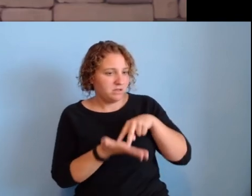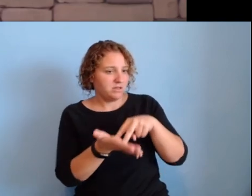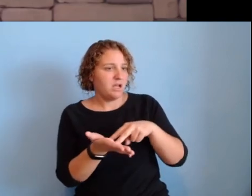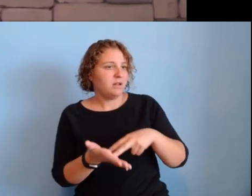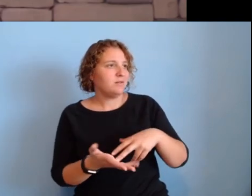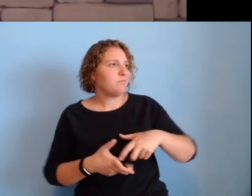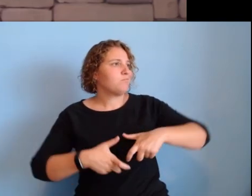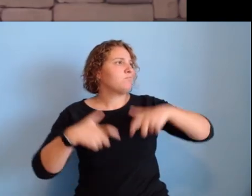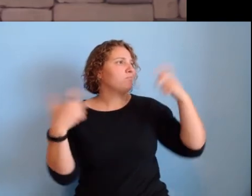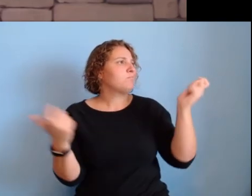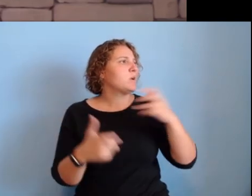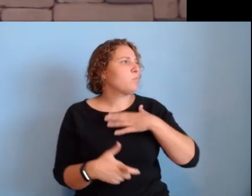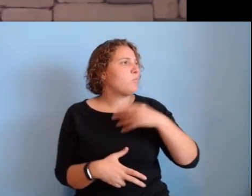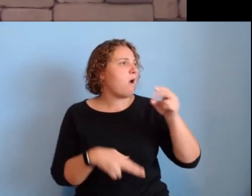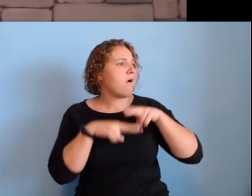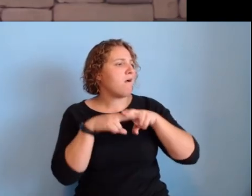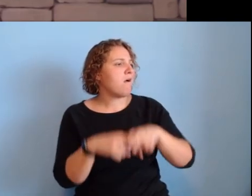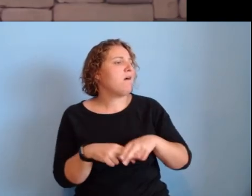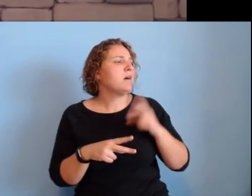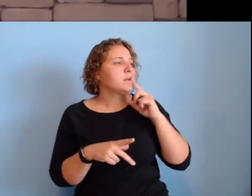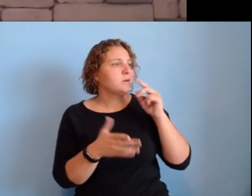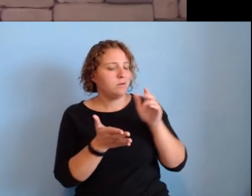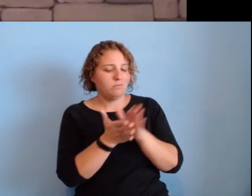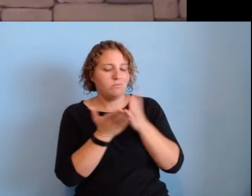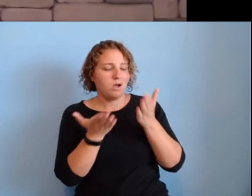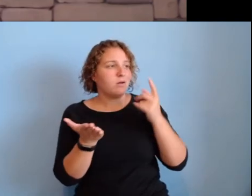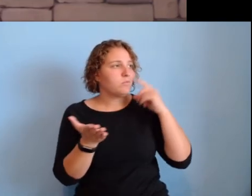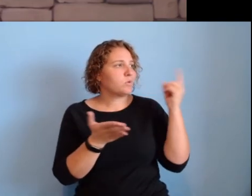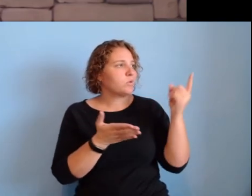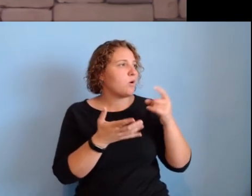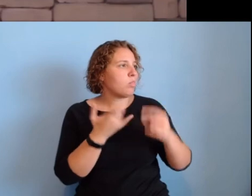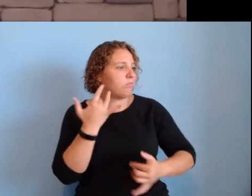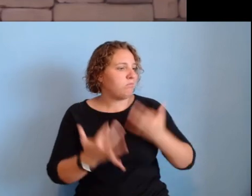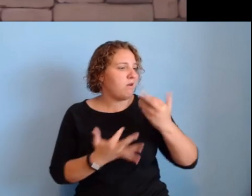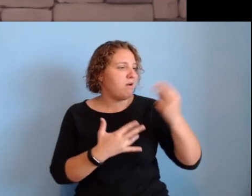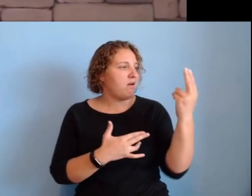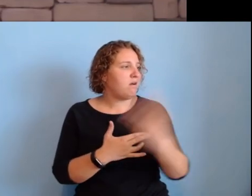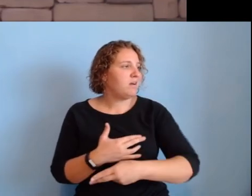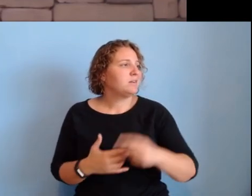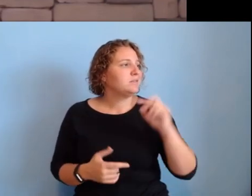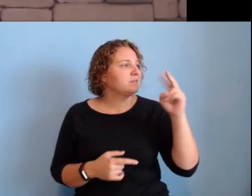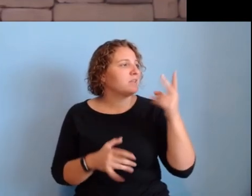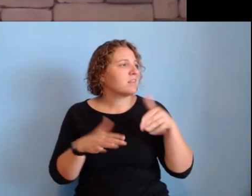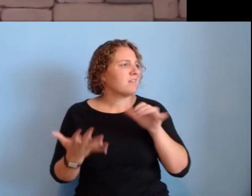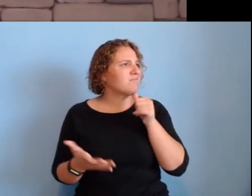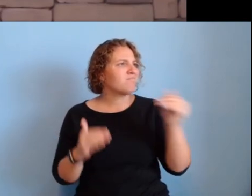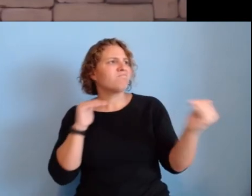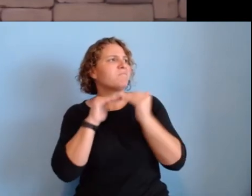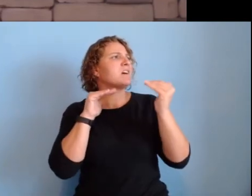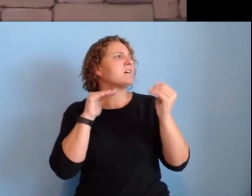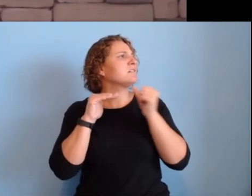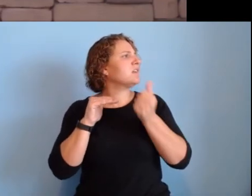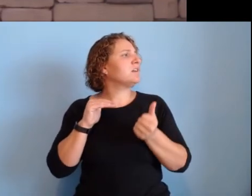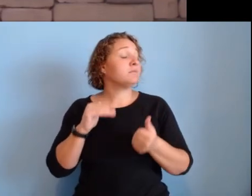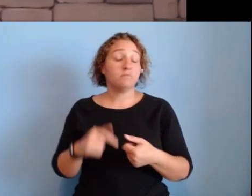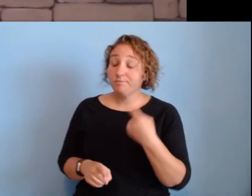throne and when that book's open, I'm not in it. And I'm going to go to the lake of fire, which is the second death. That's not fair. You know you're right.